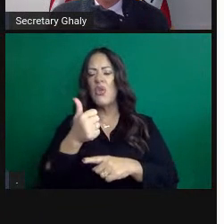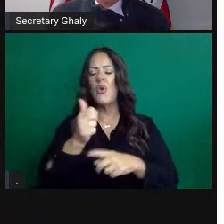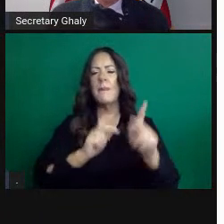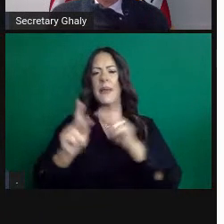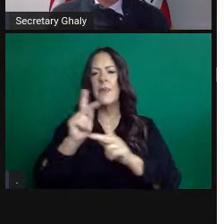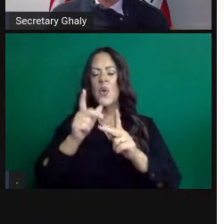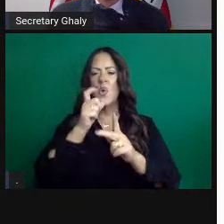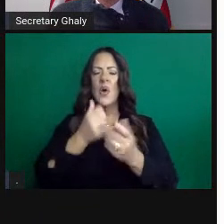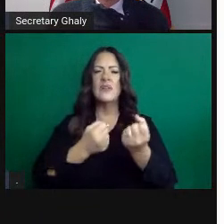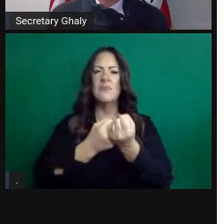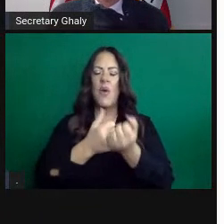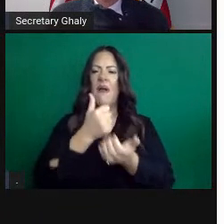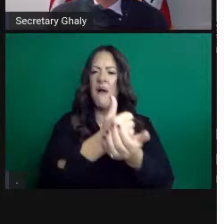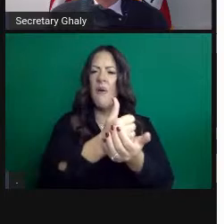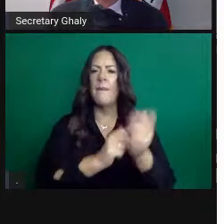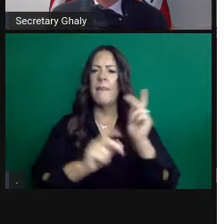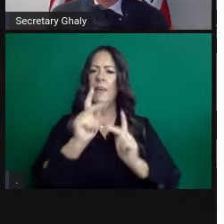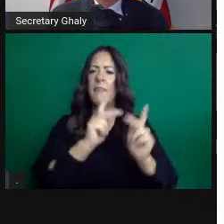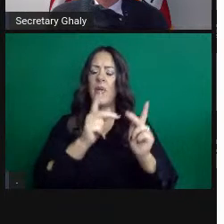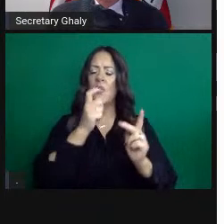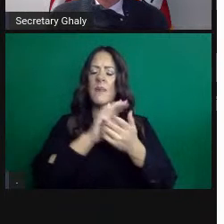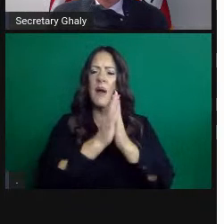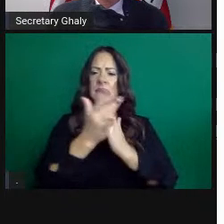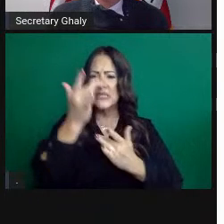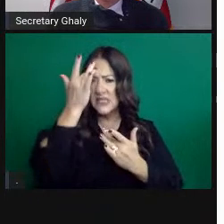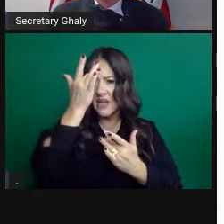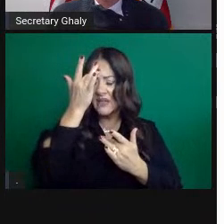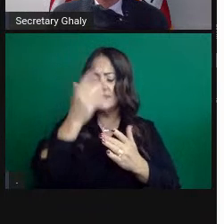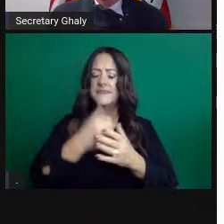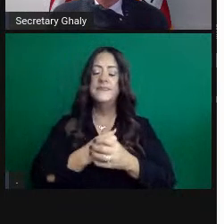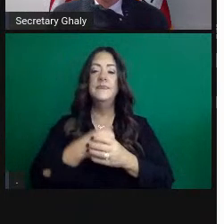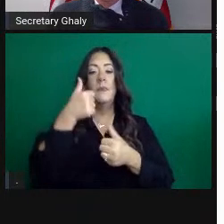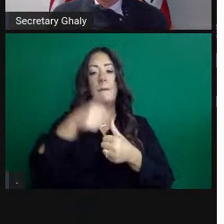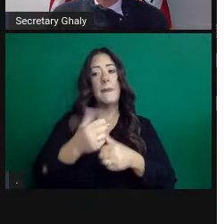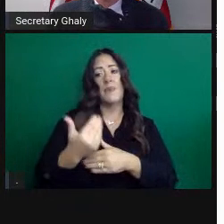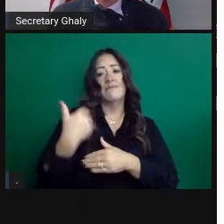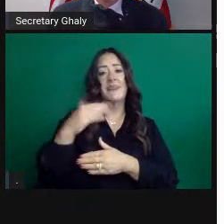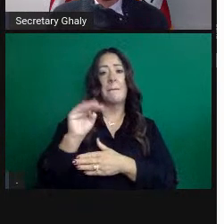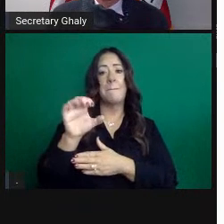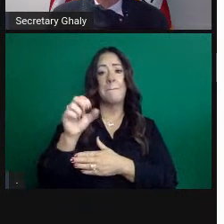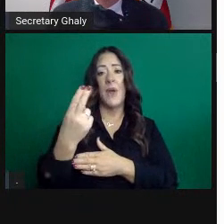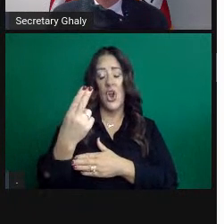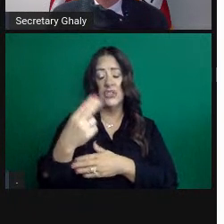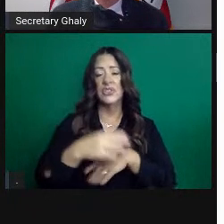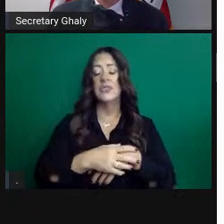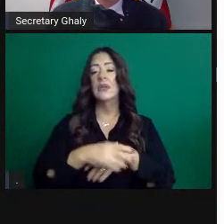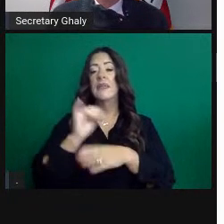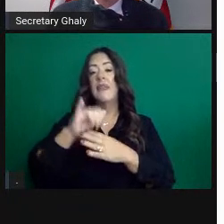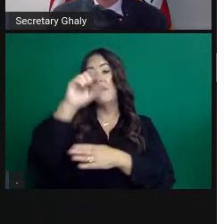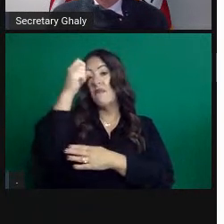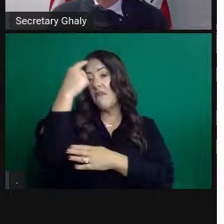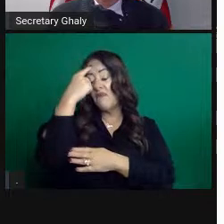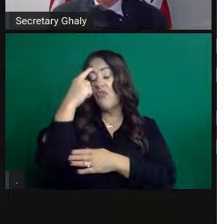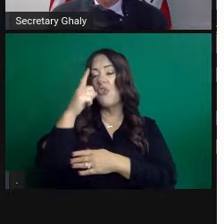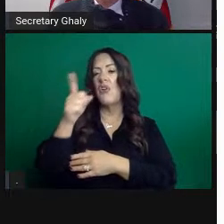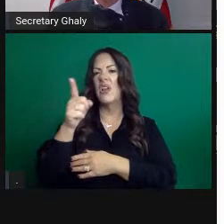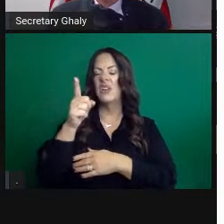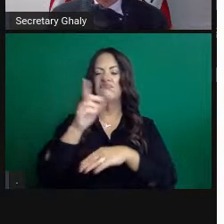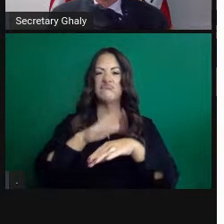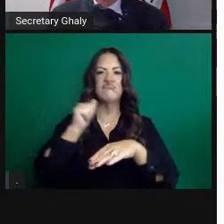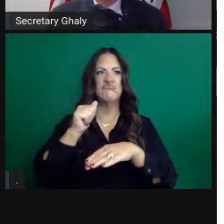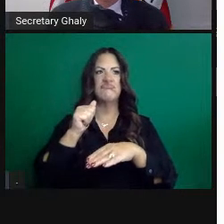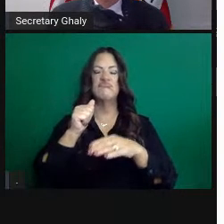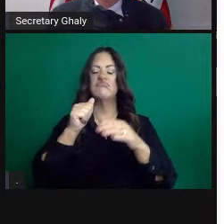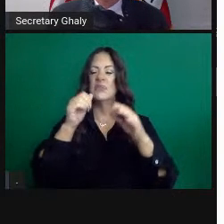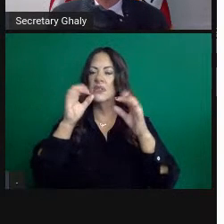sick. You'll remember early on in March, the governor called one of the earliest actions in our pandemic response,